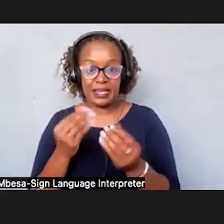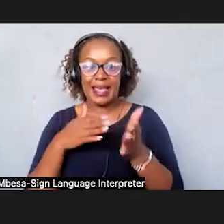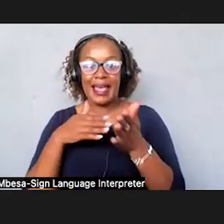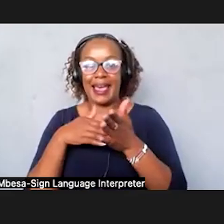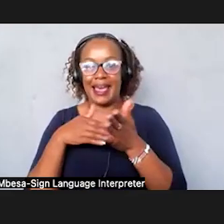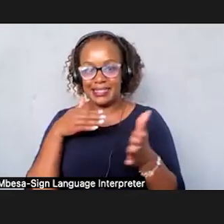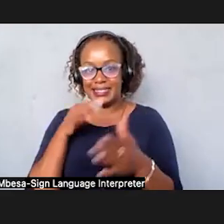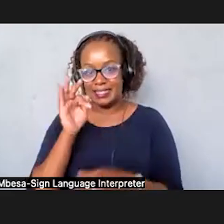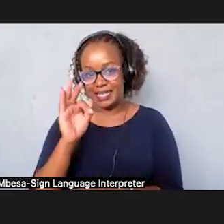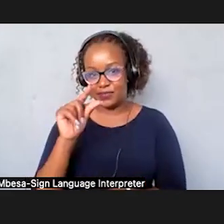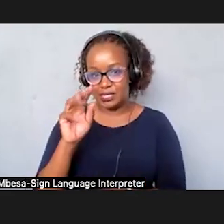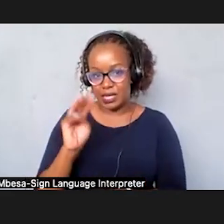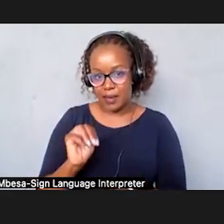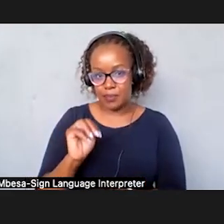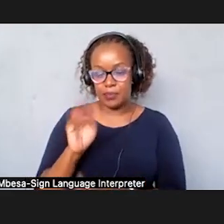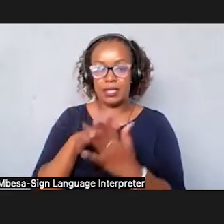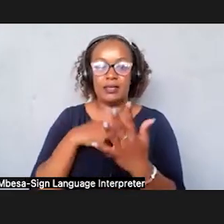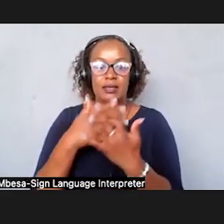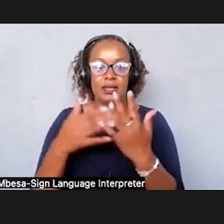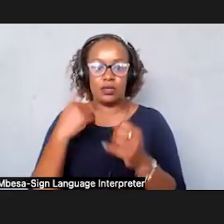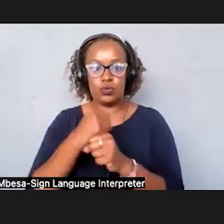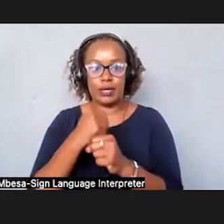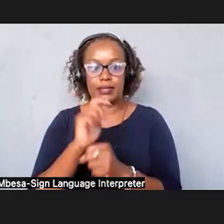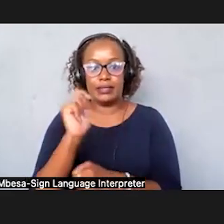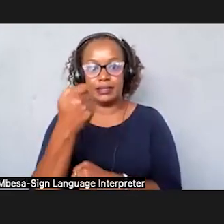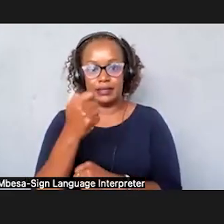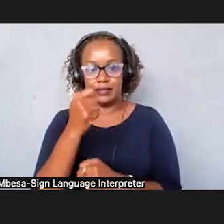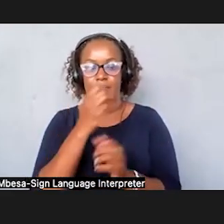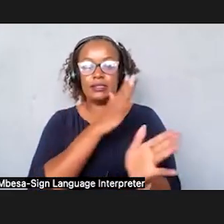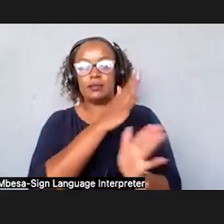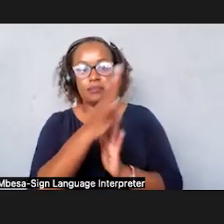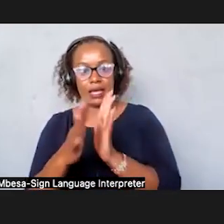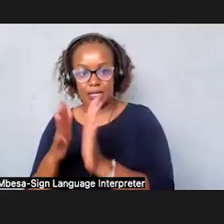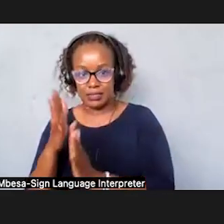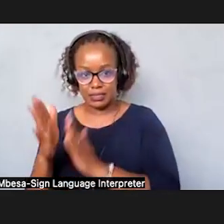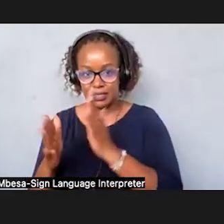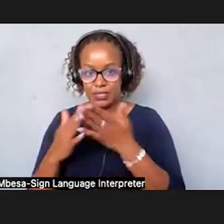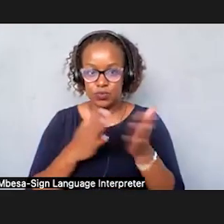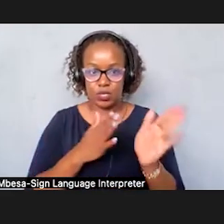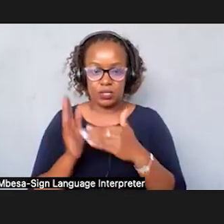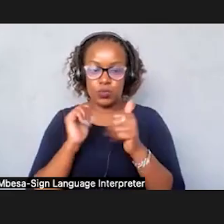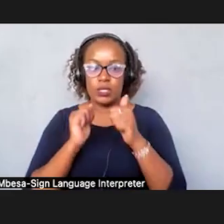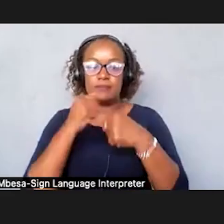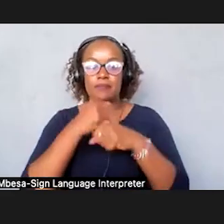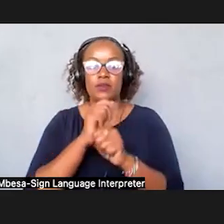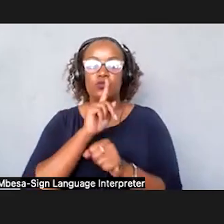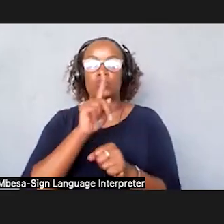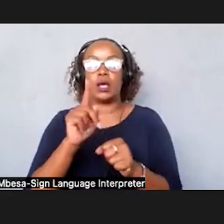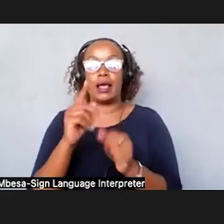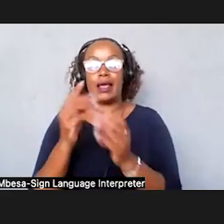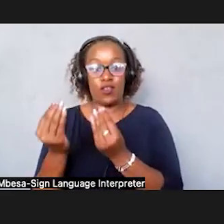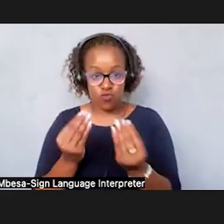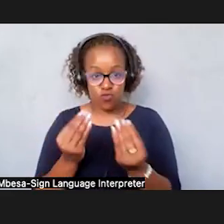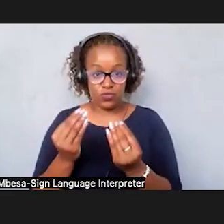Network Kenya is structured in a way that it ensures young people at every